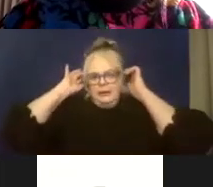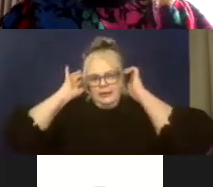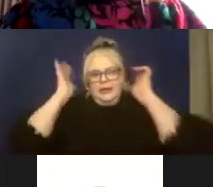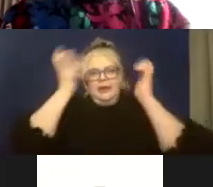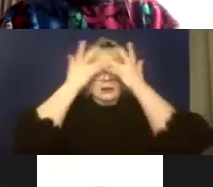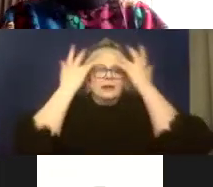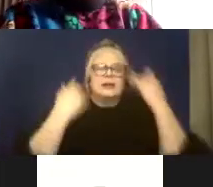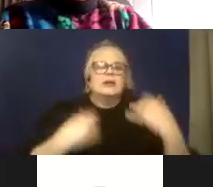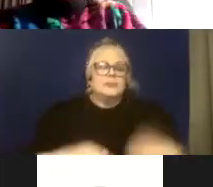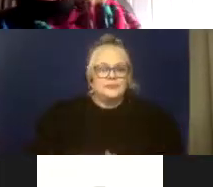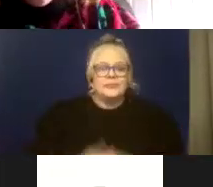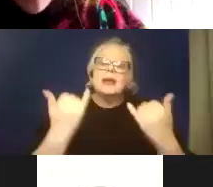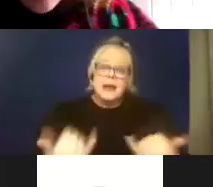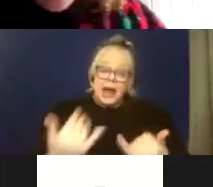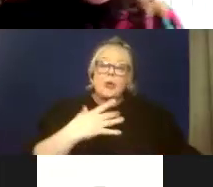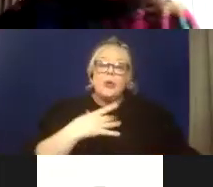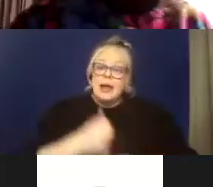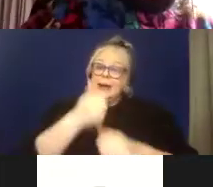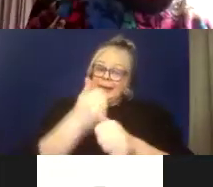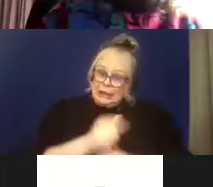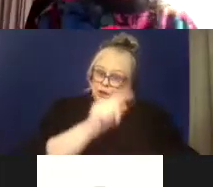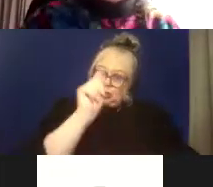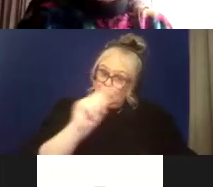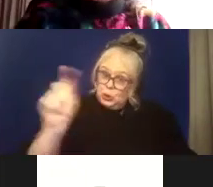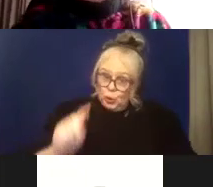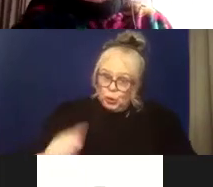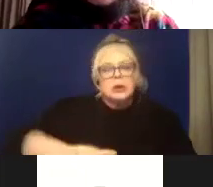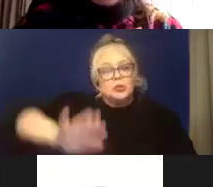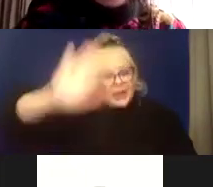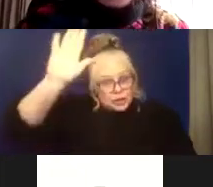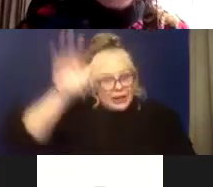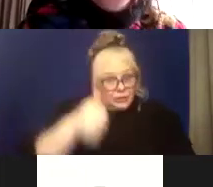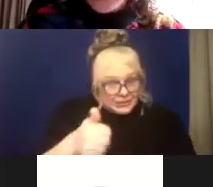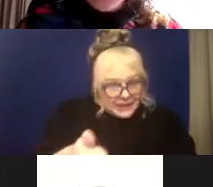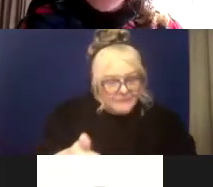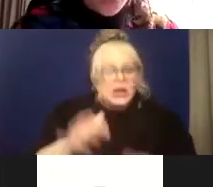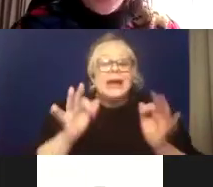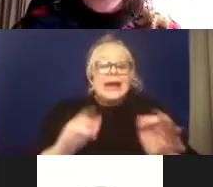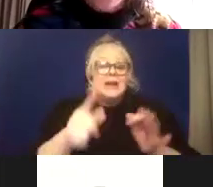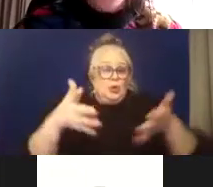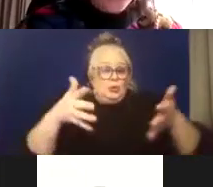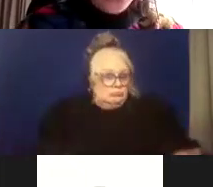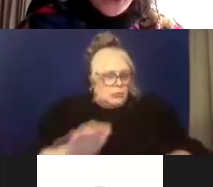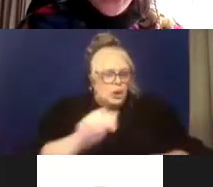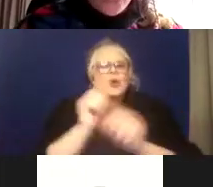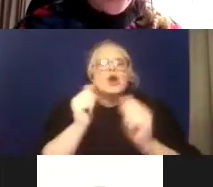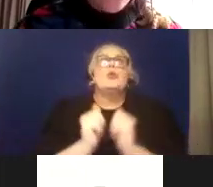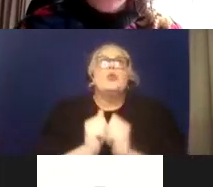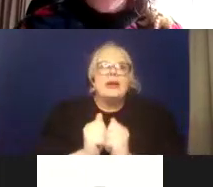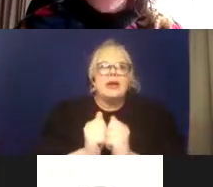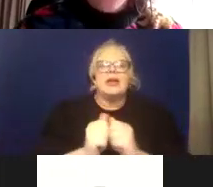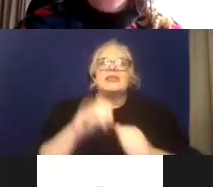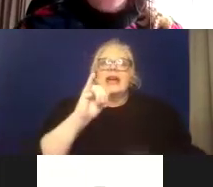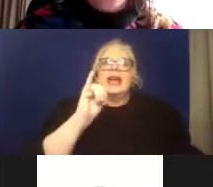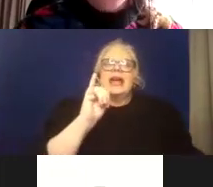So by raise of hand, how many have worked with survivors of image-based sexual abuse, sextortion, or any